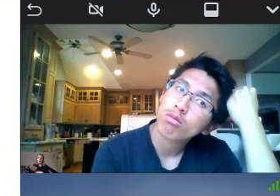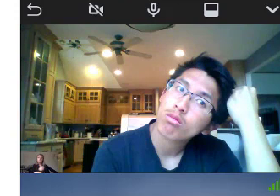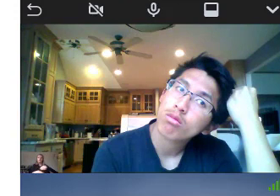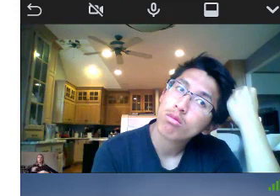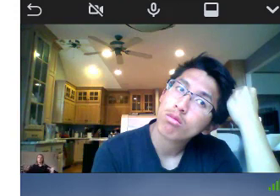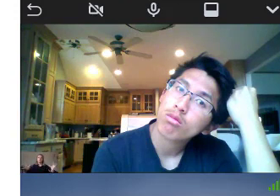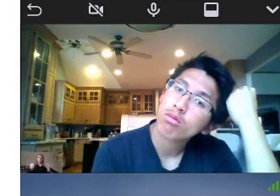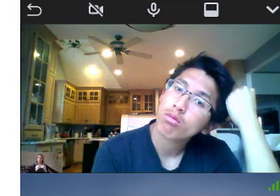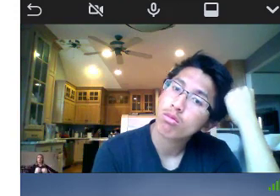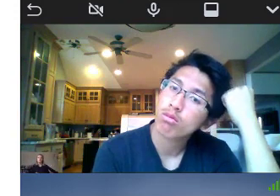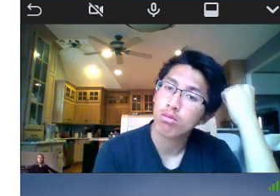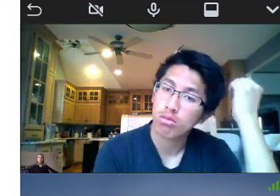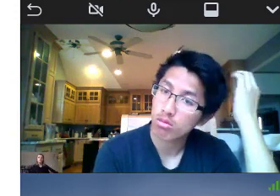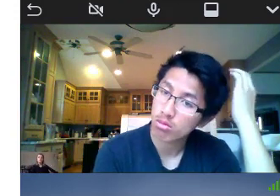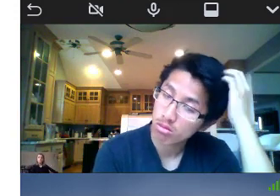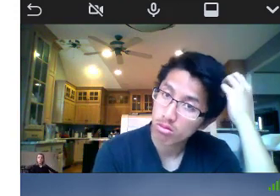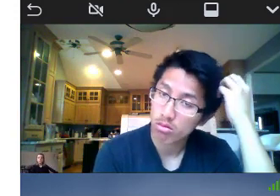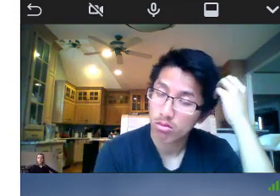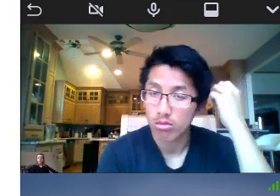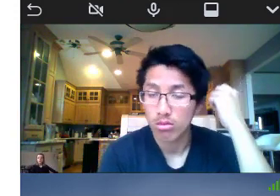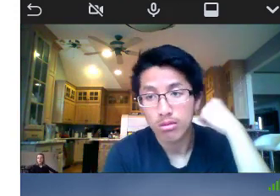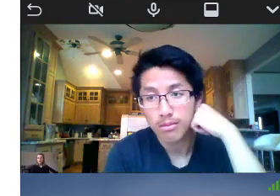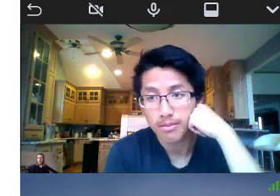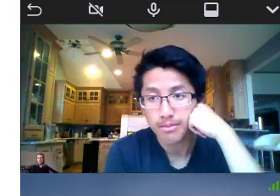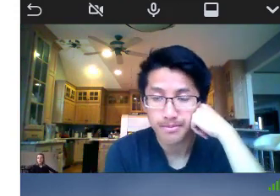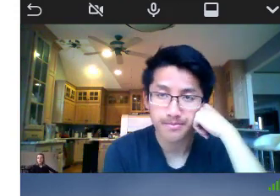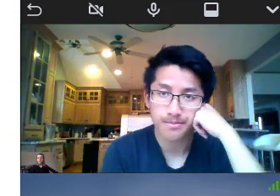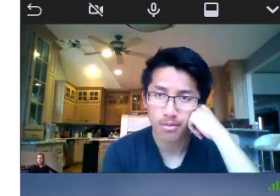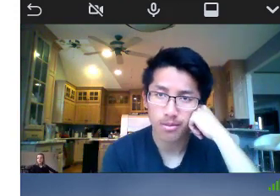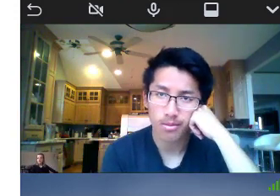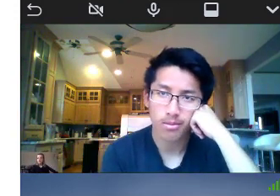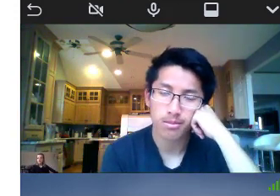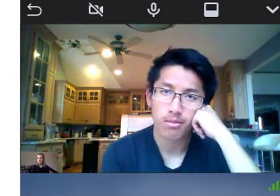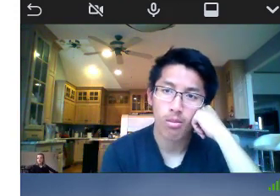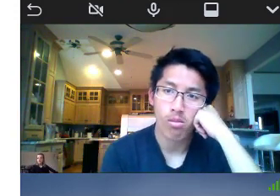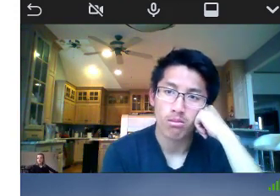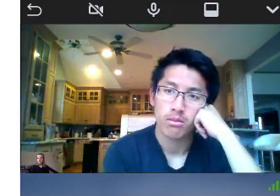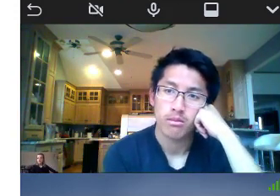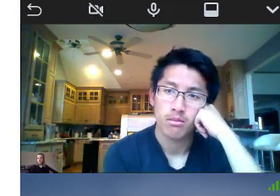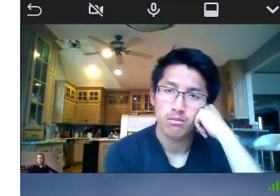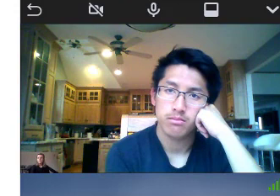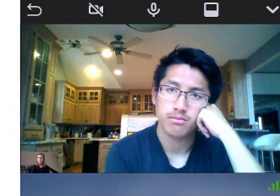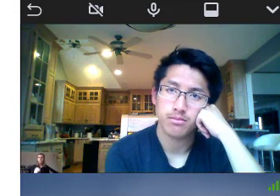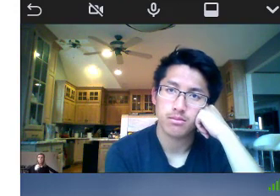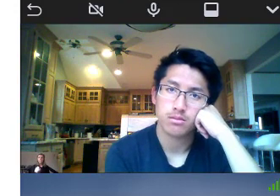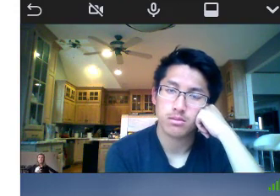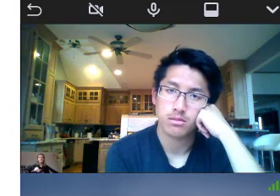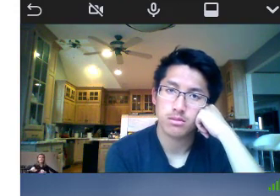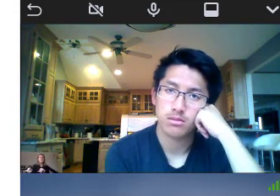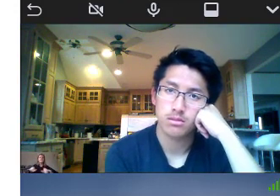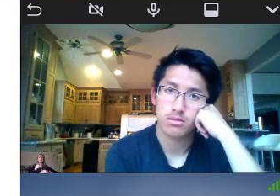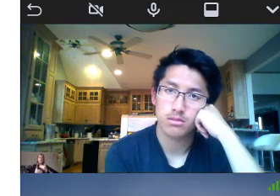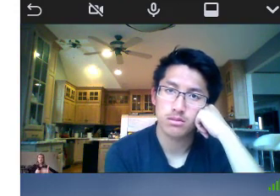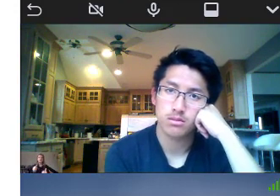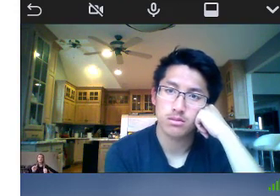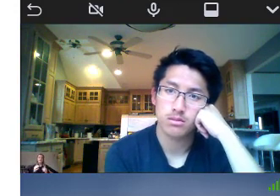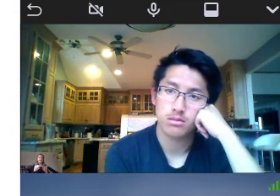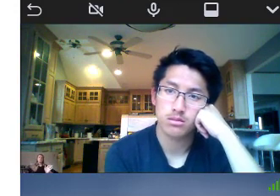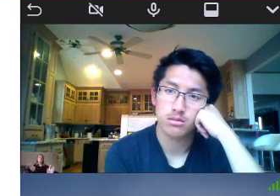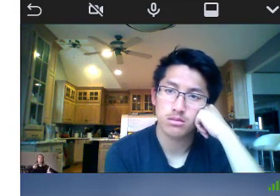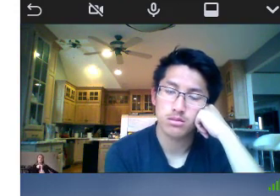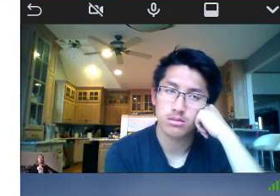We can generalize this same process for pillars that are non-cylindrical, right? So here on